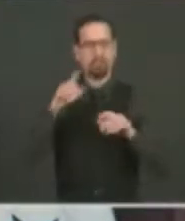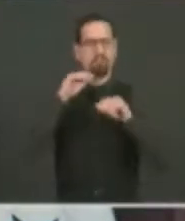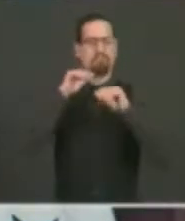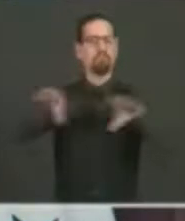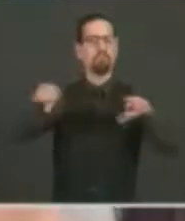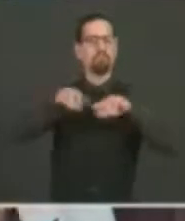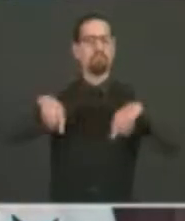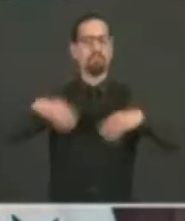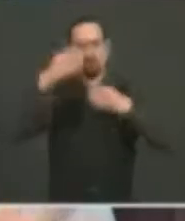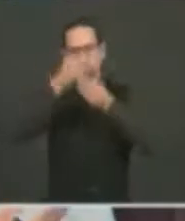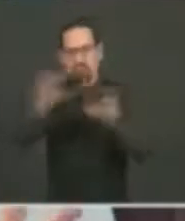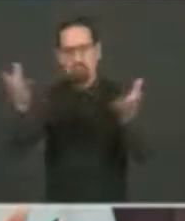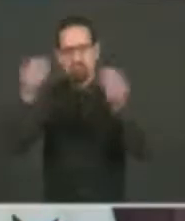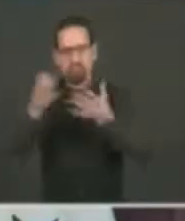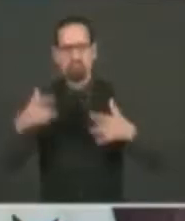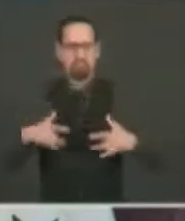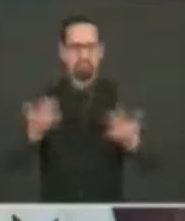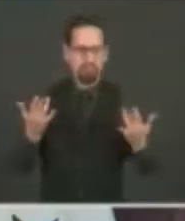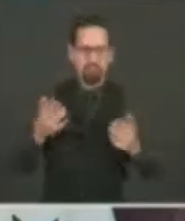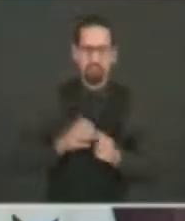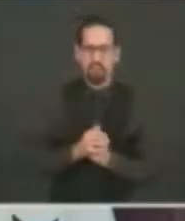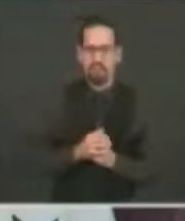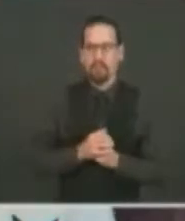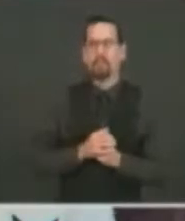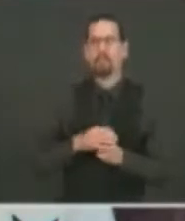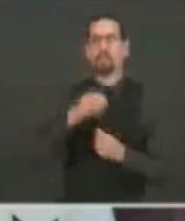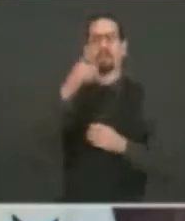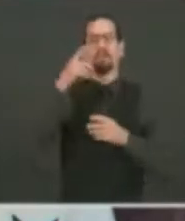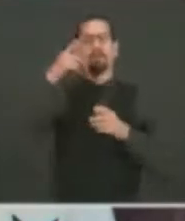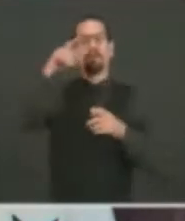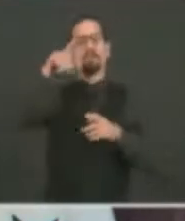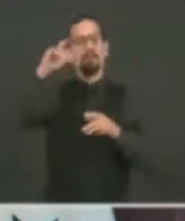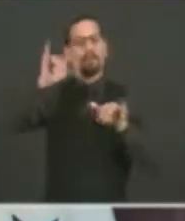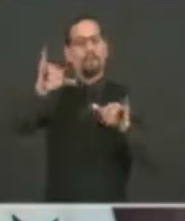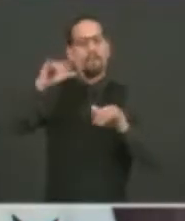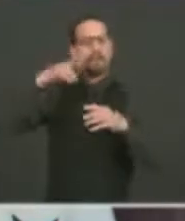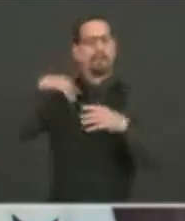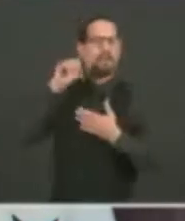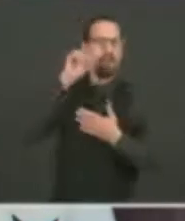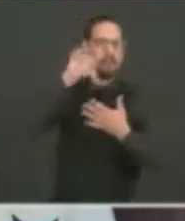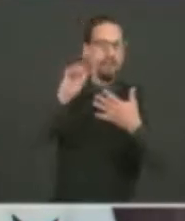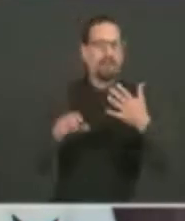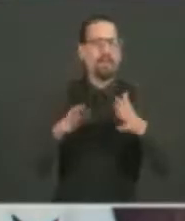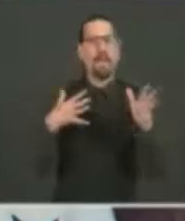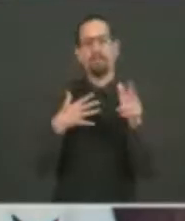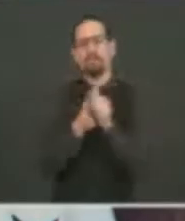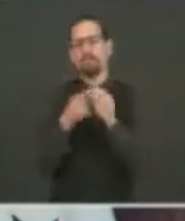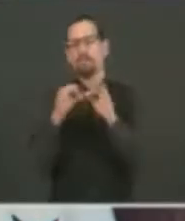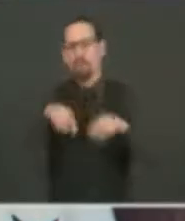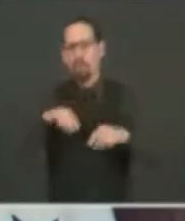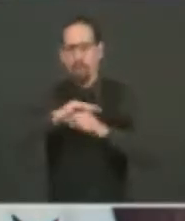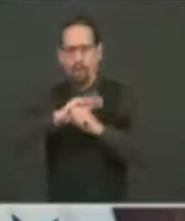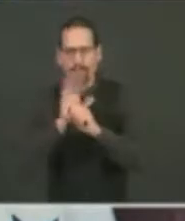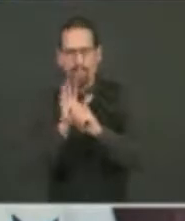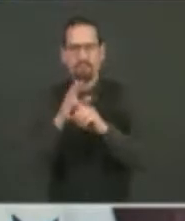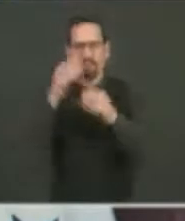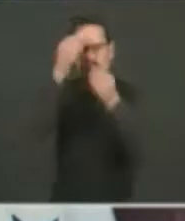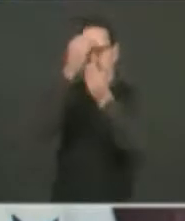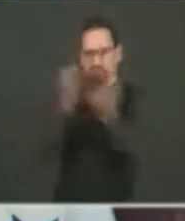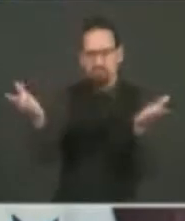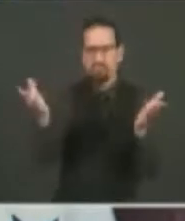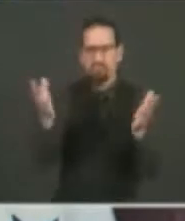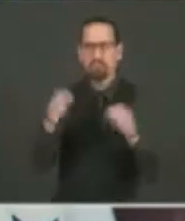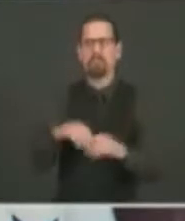stay informed. Information is coming at us every day from all kinds of different sources. And from the beginning, we've